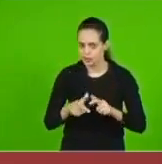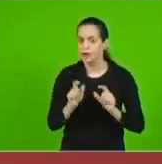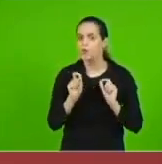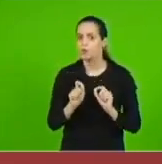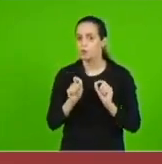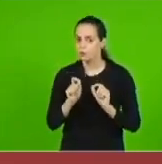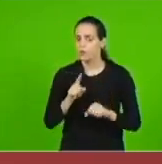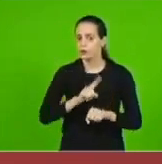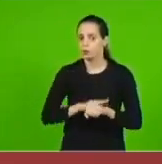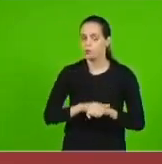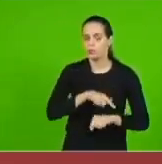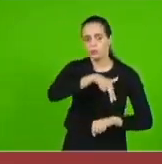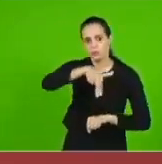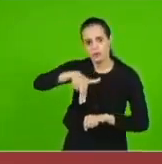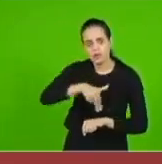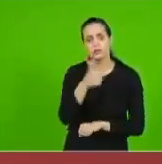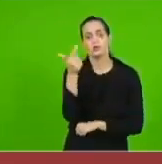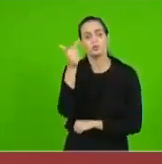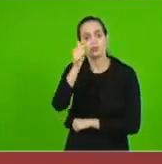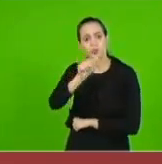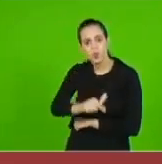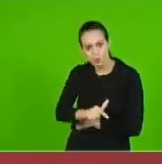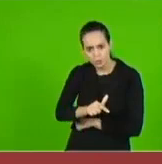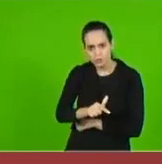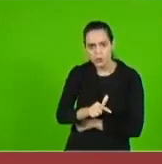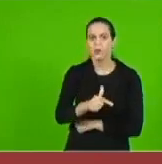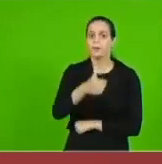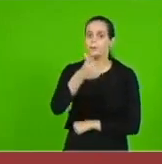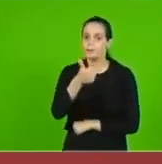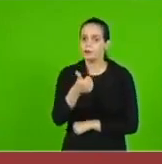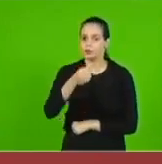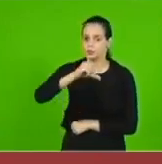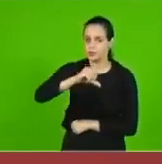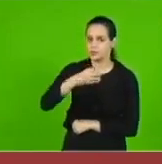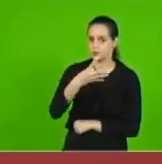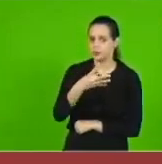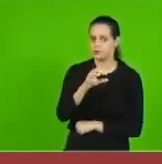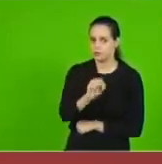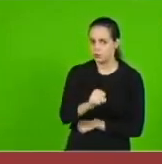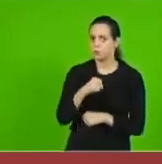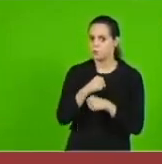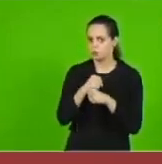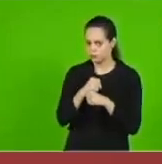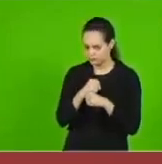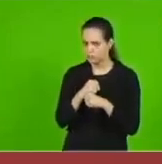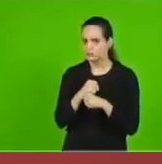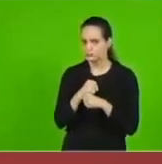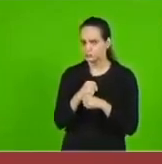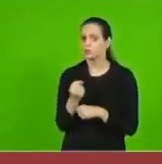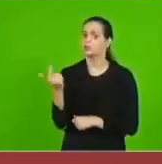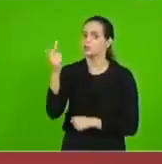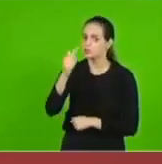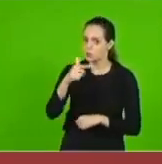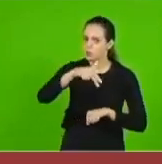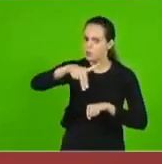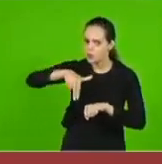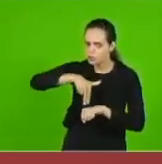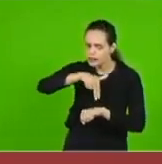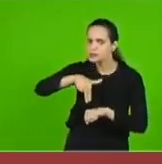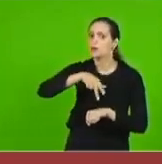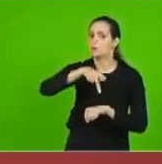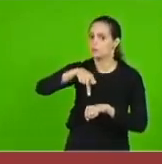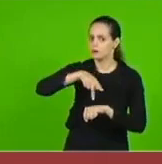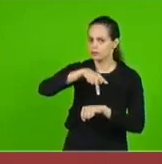return into its land, its organization as a nation in 1948. And for the church is